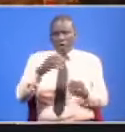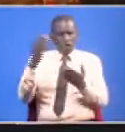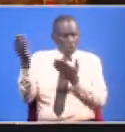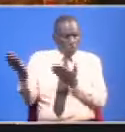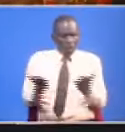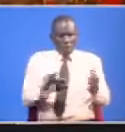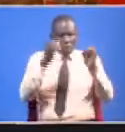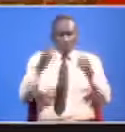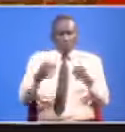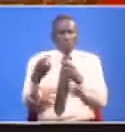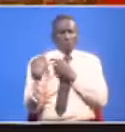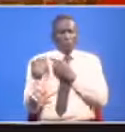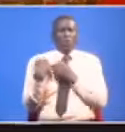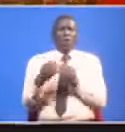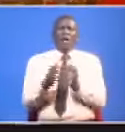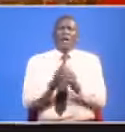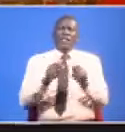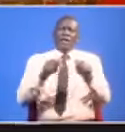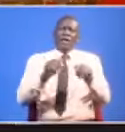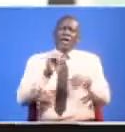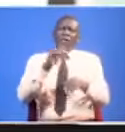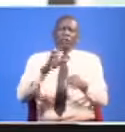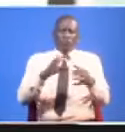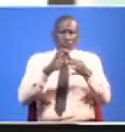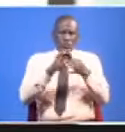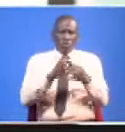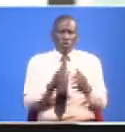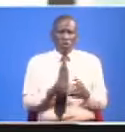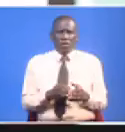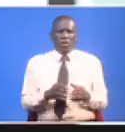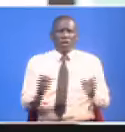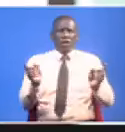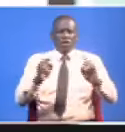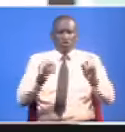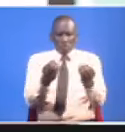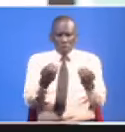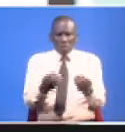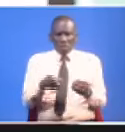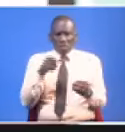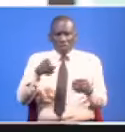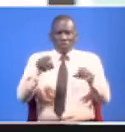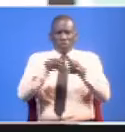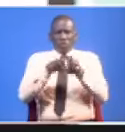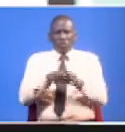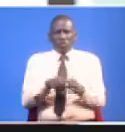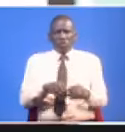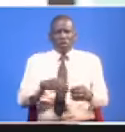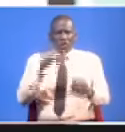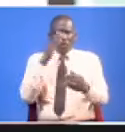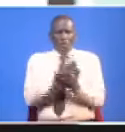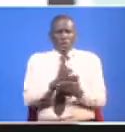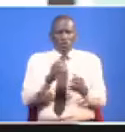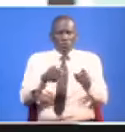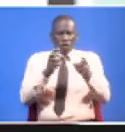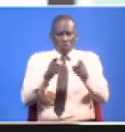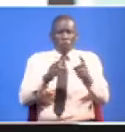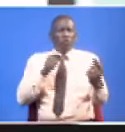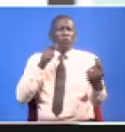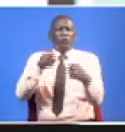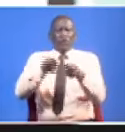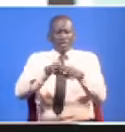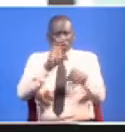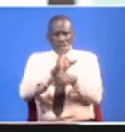role with a call for unity of purpose. I do not take it for granted, and this is also a testament of our common purpose